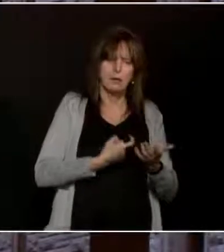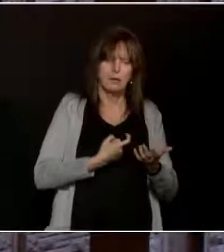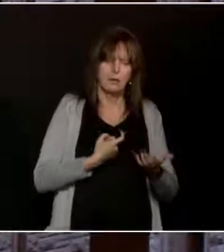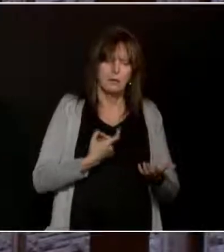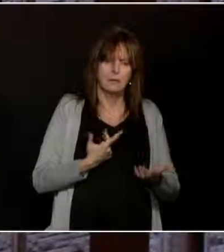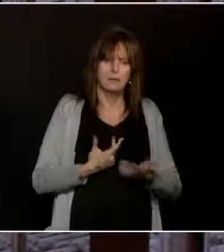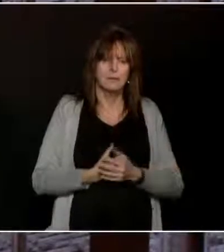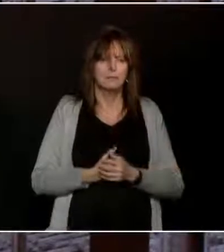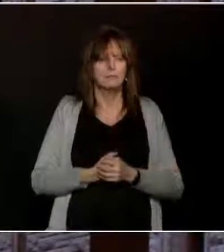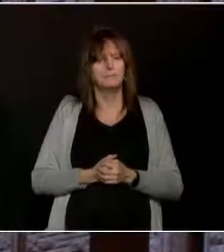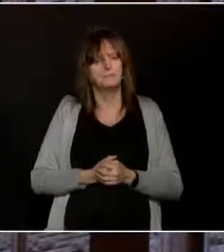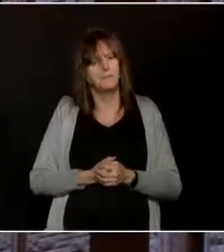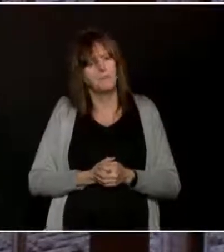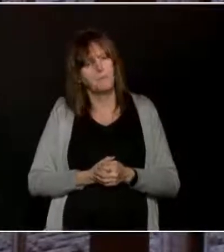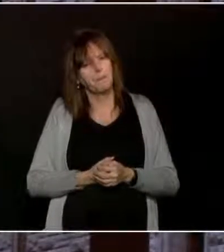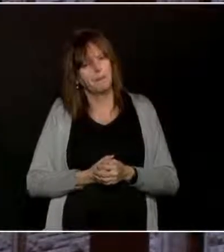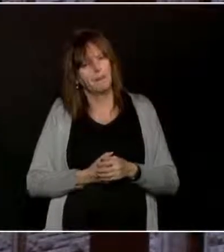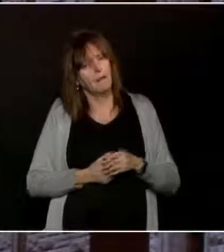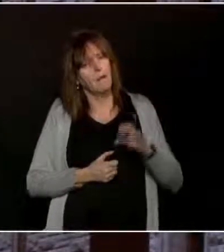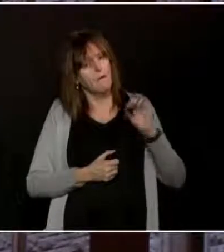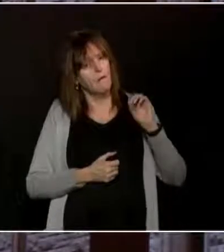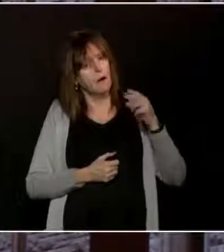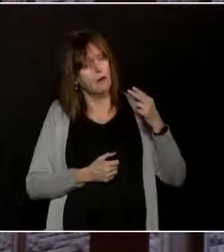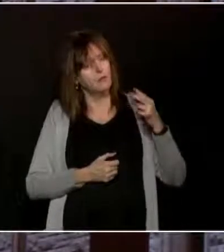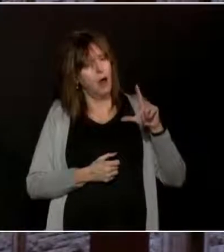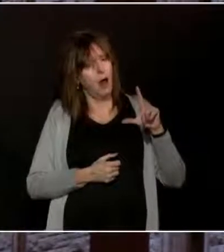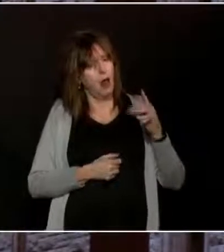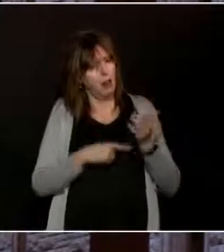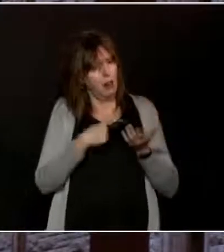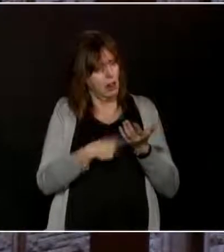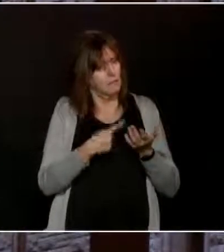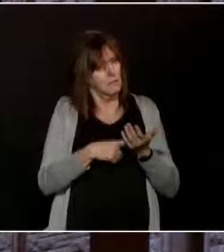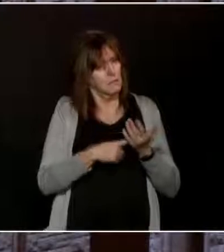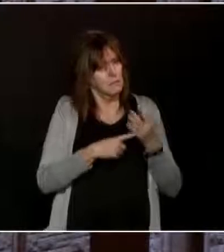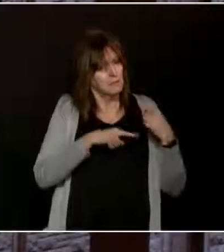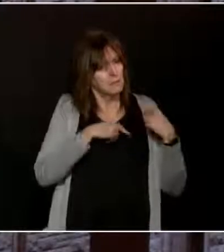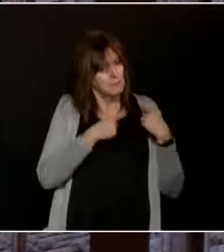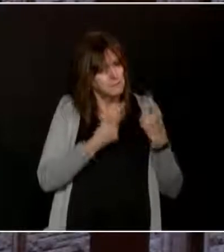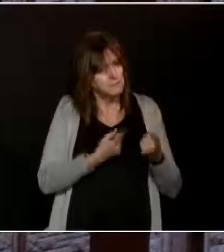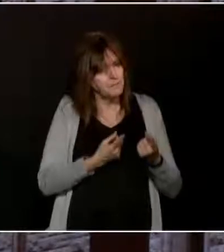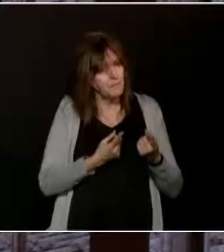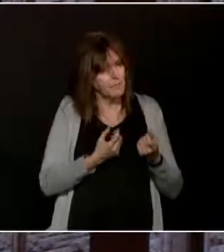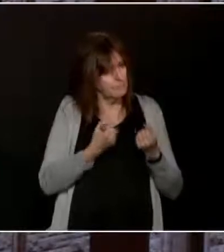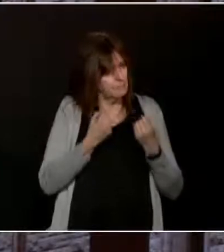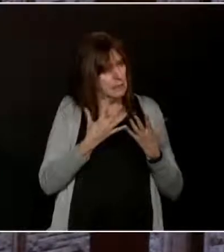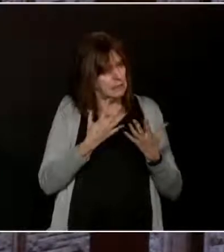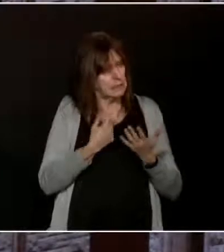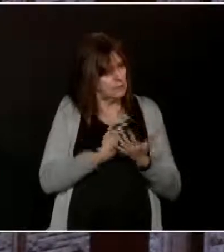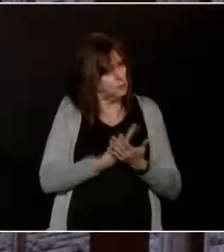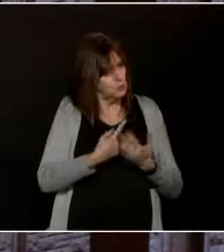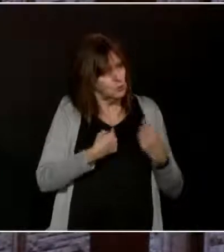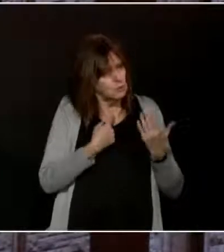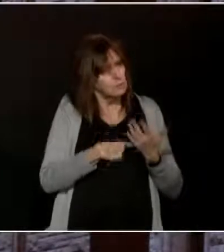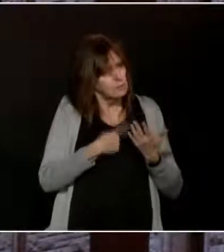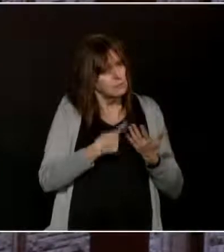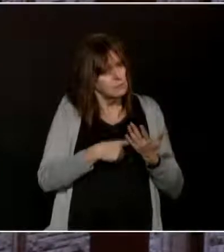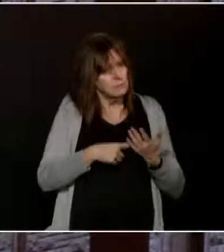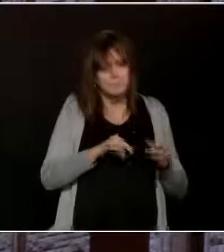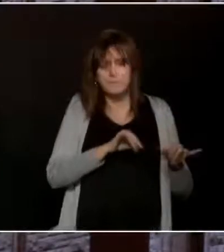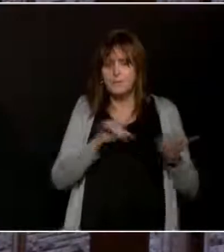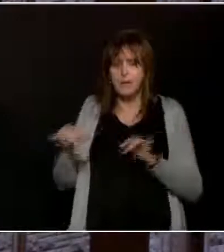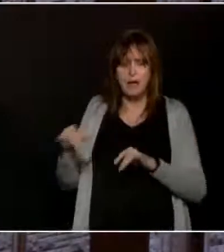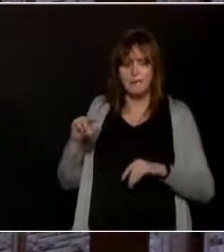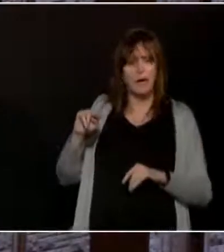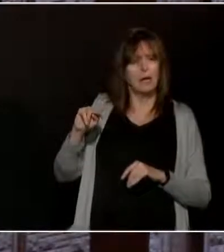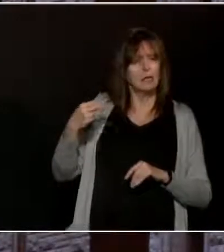OHL on our discussions for an extensive period of time, and much like we have with the NHL and then more recently the AHL